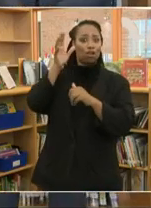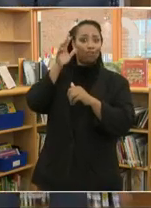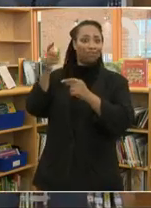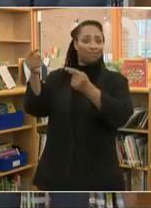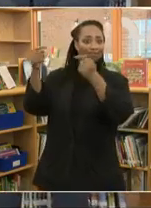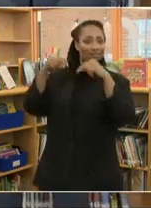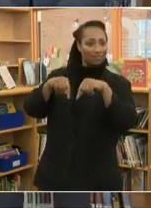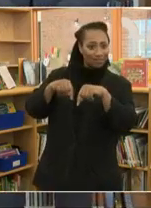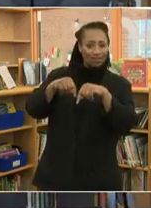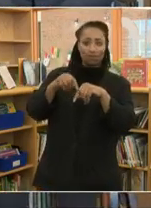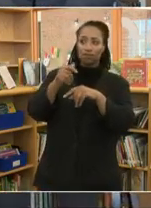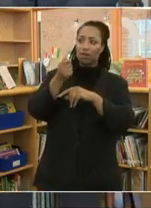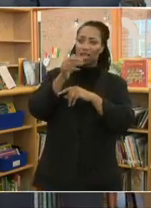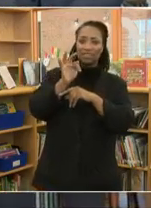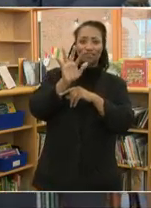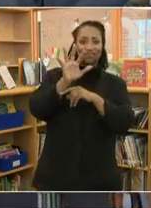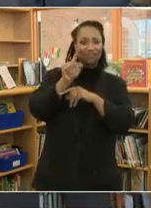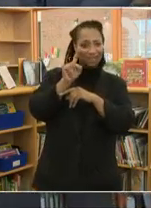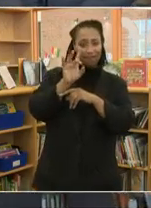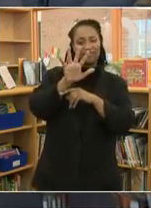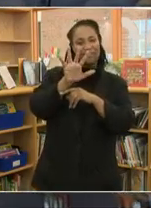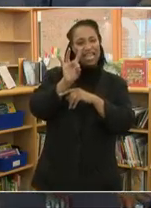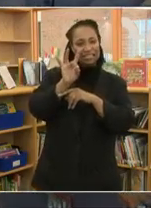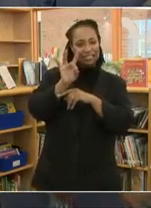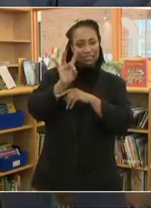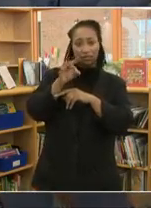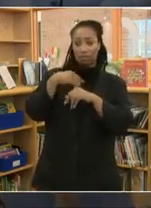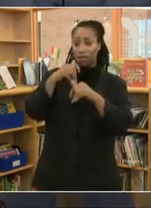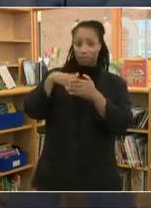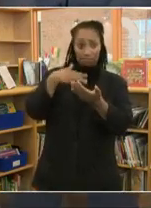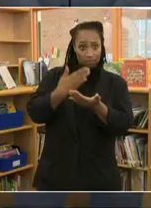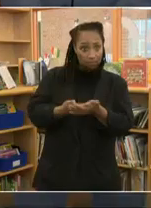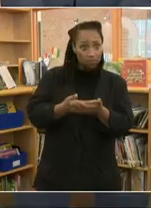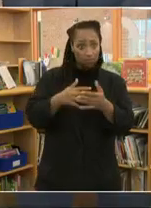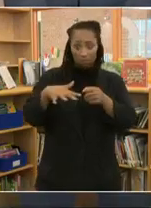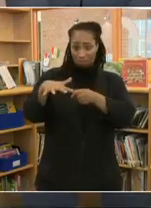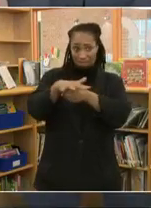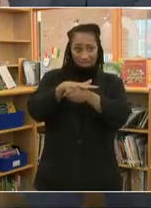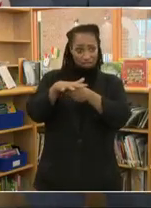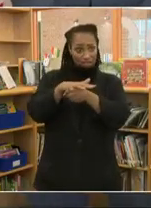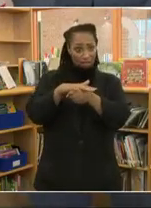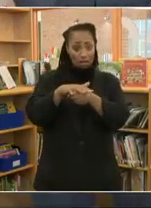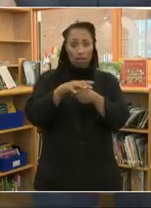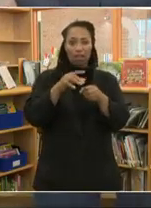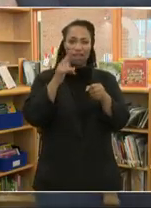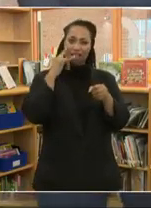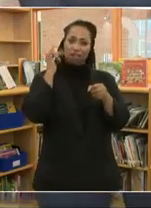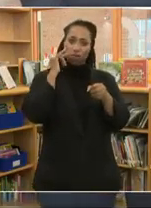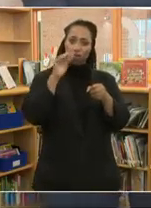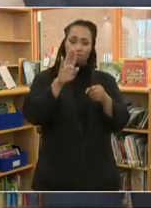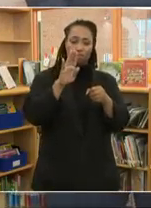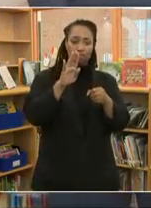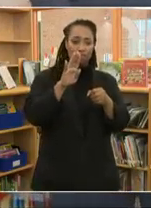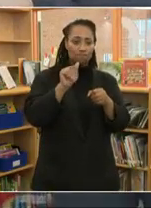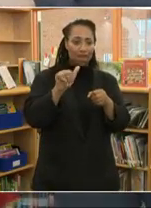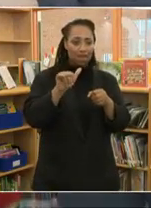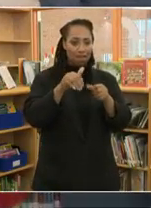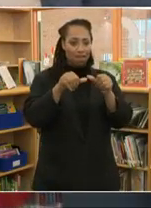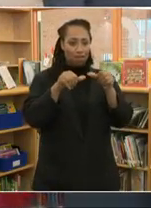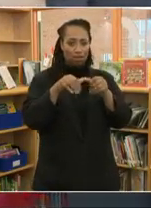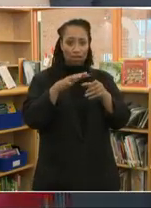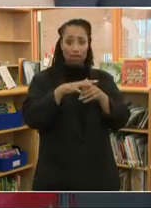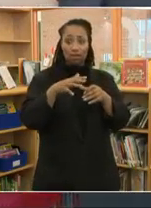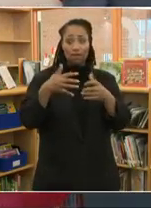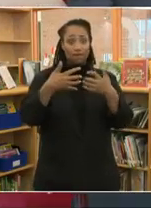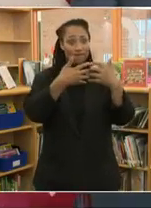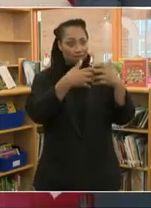Hayward, California, which is part of the Bay Area, because my dad was a seasonal migrant worker at the Hunt's Tomato Factory. My mom, who ended up raising all 9 of